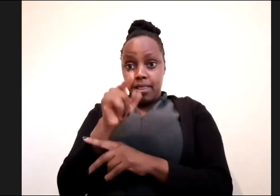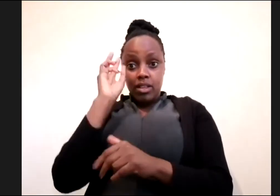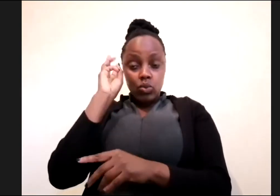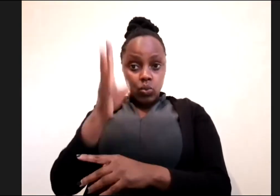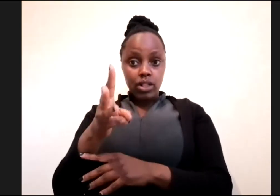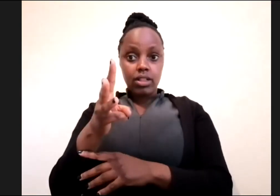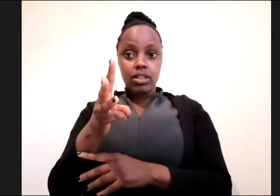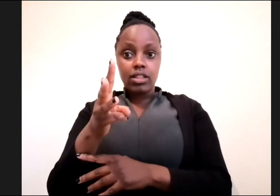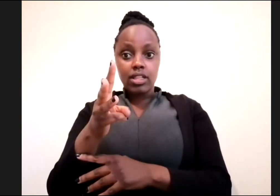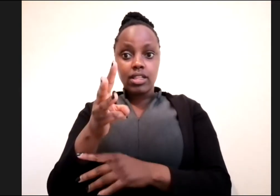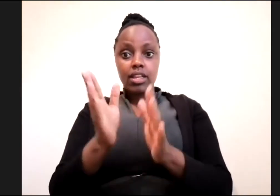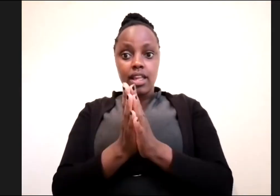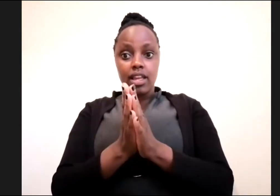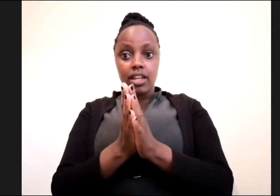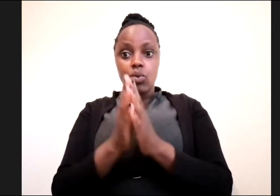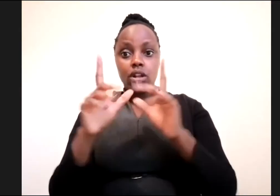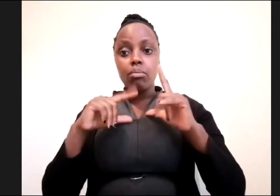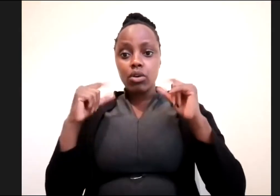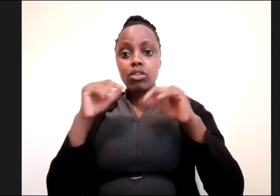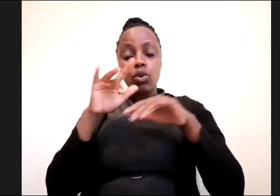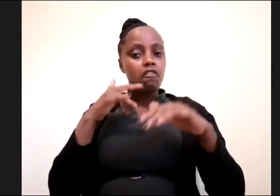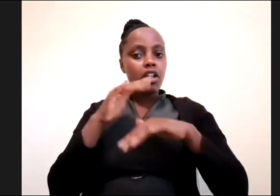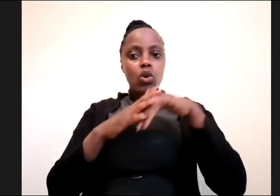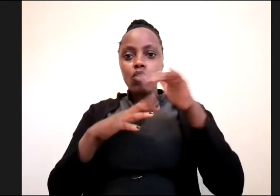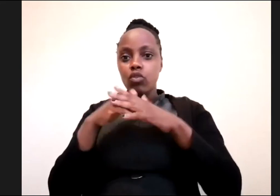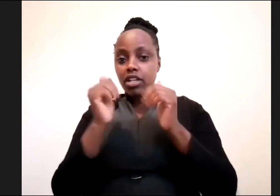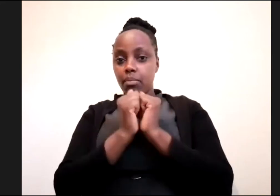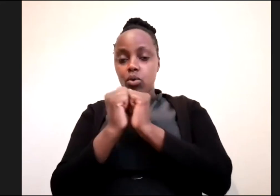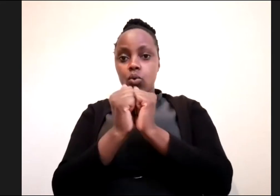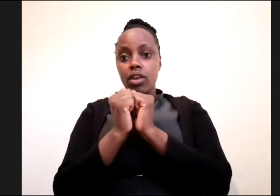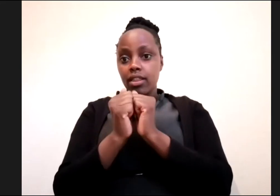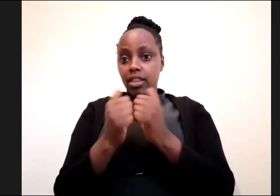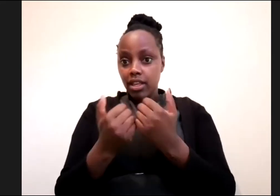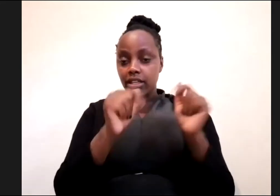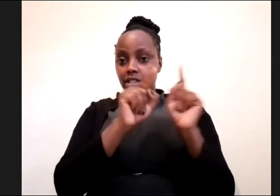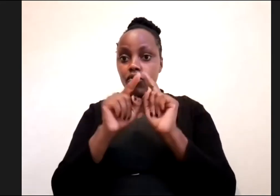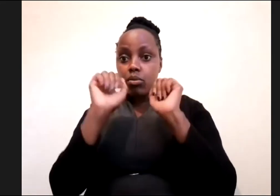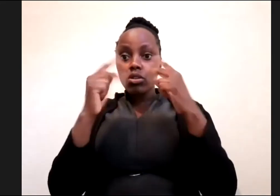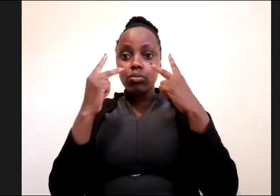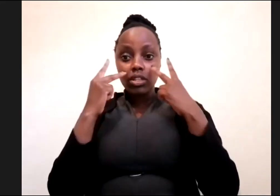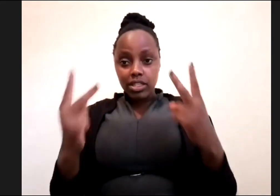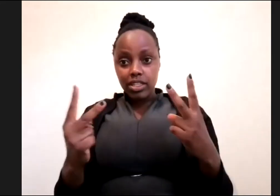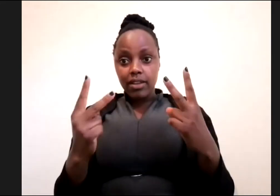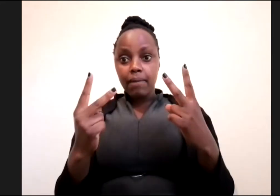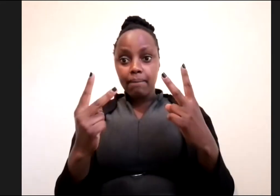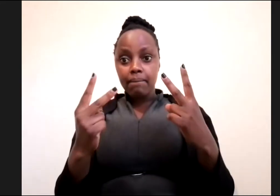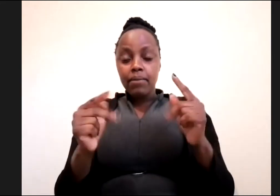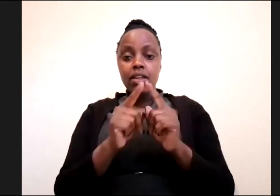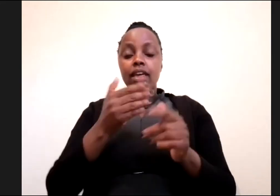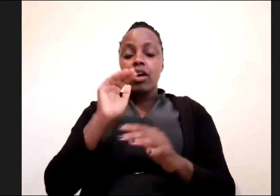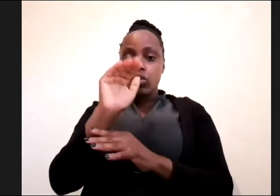that you feel most comfortable with. Secondly, you can also see that there is a question and answer